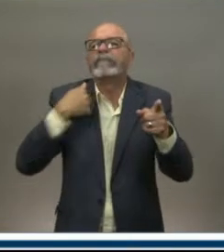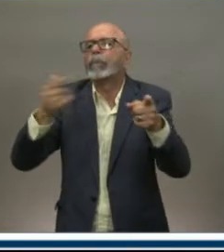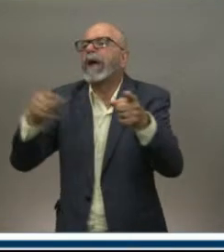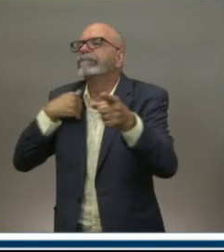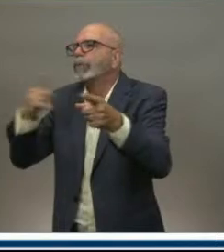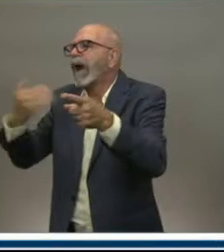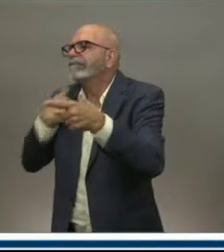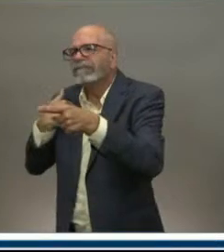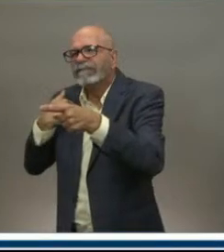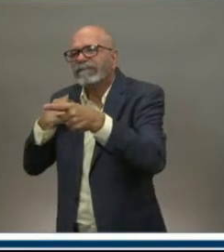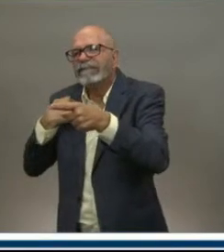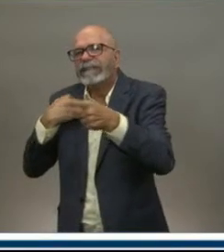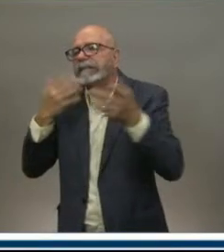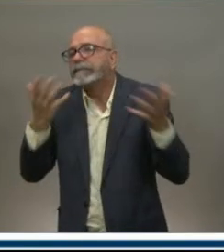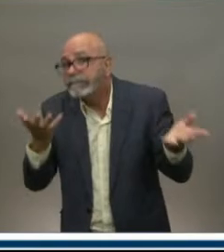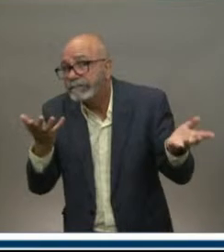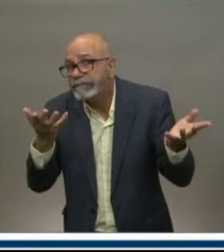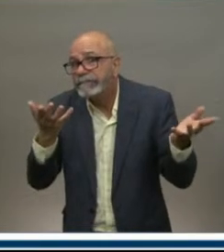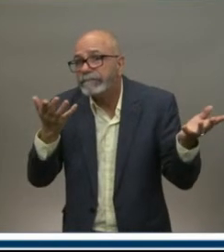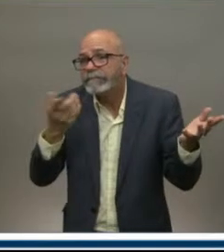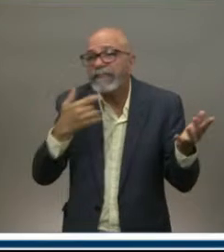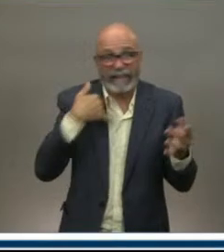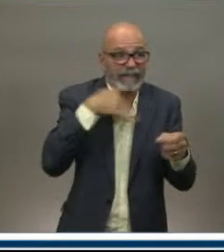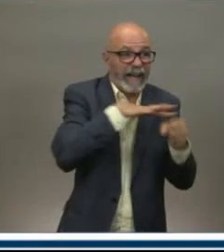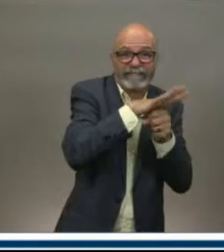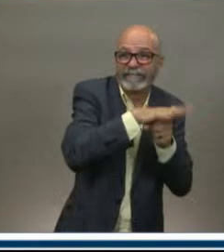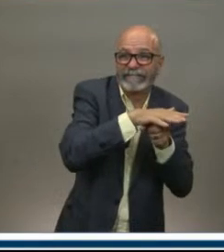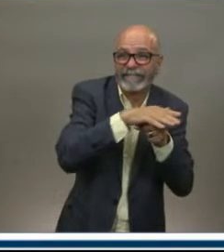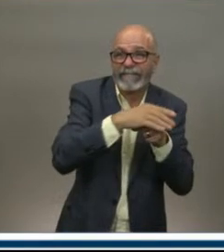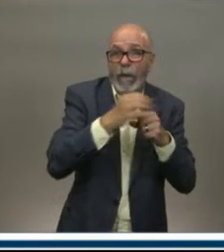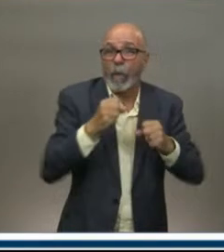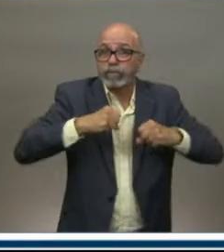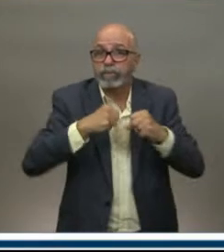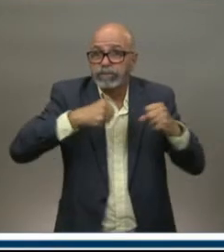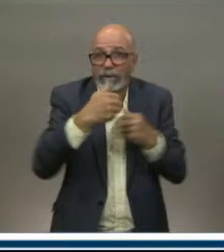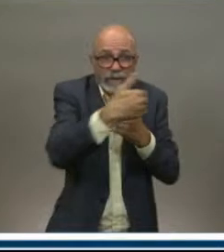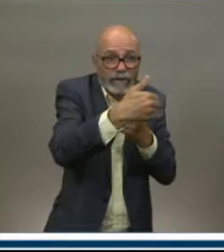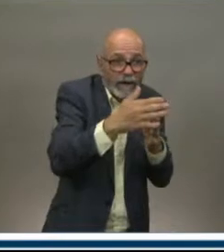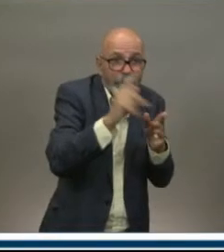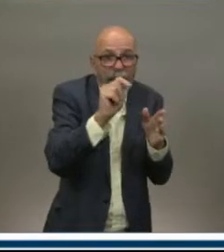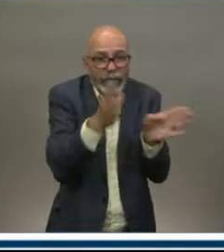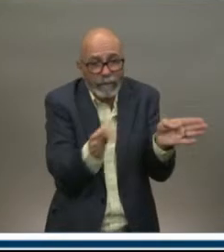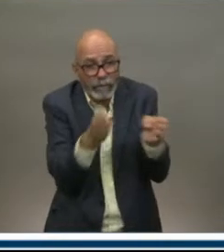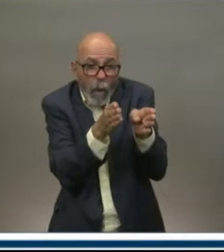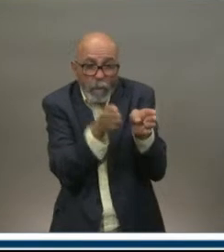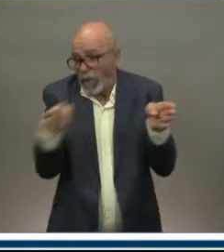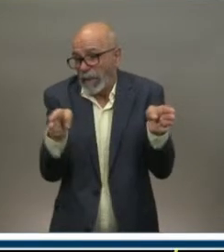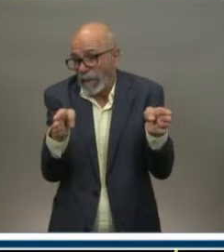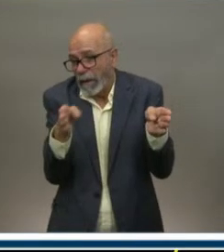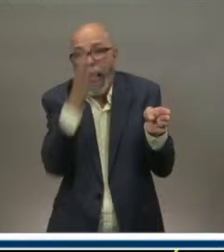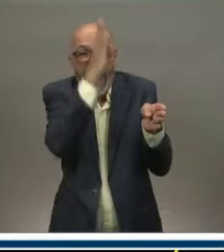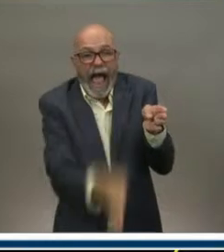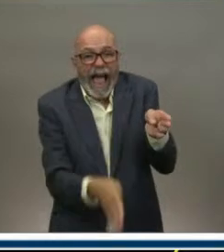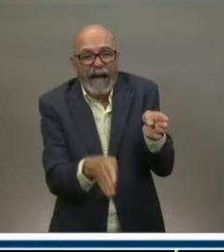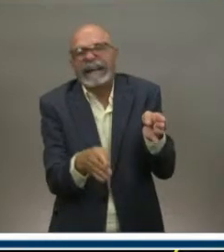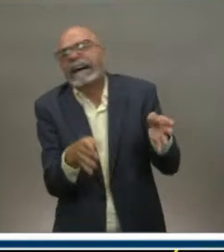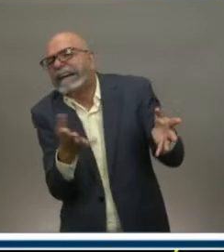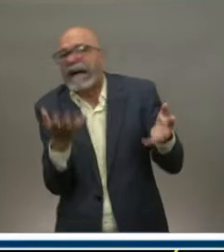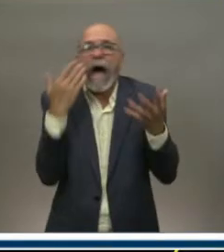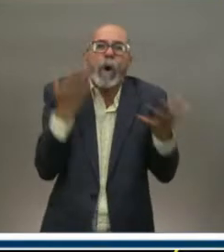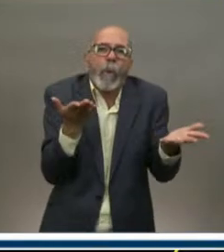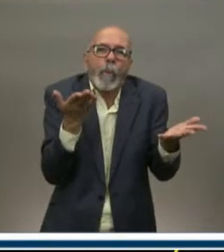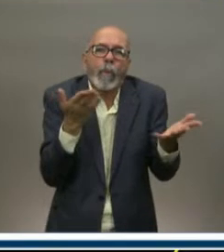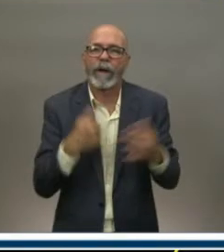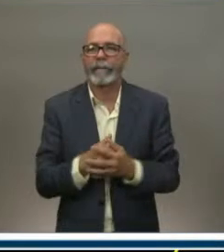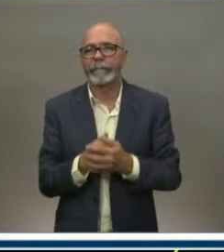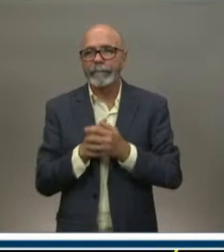what capacity or opportunities may exist around the actual built environment. Next, we'll go to Bruce Frisco from CTV. Go ahead,